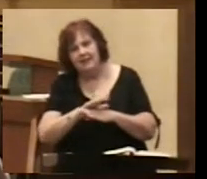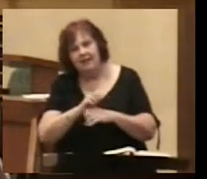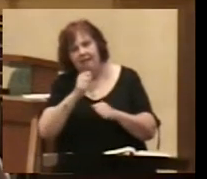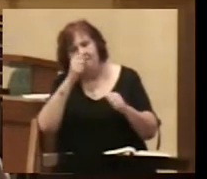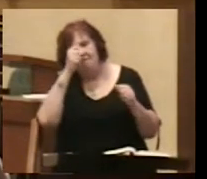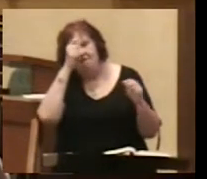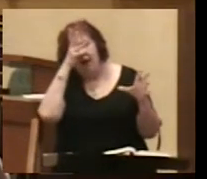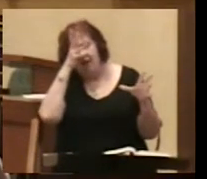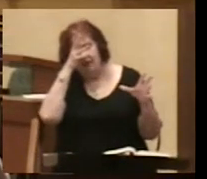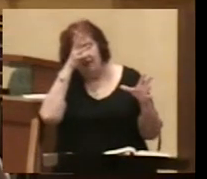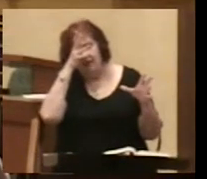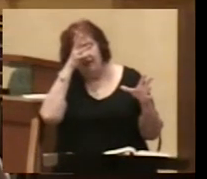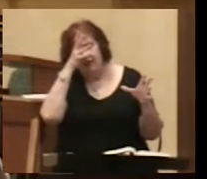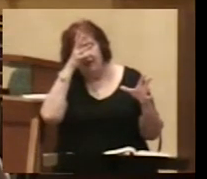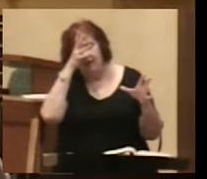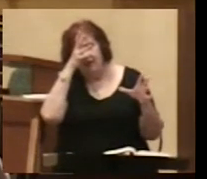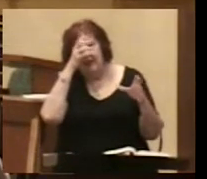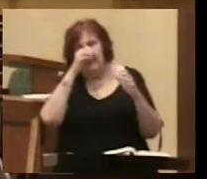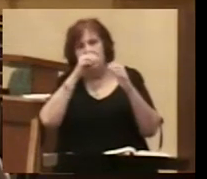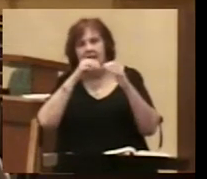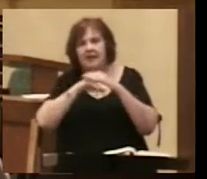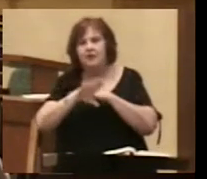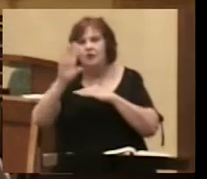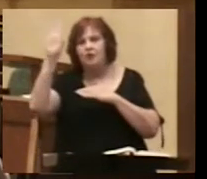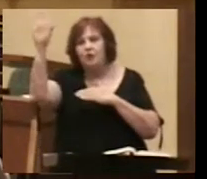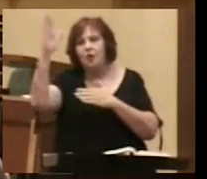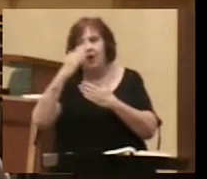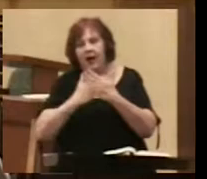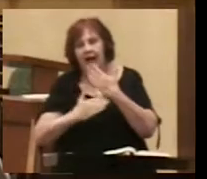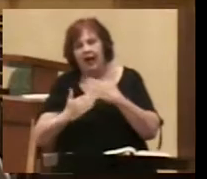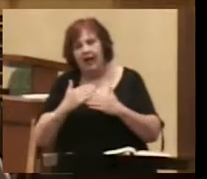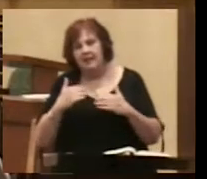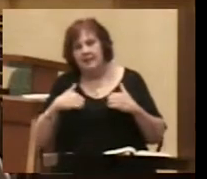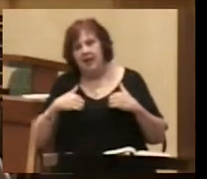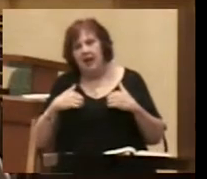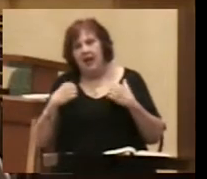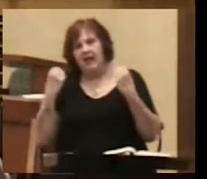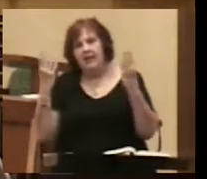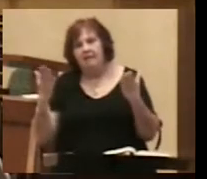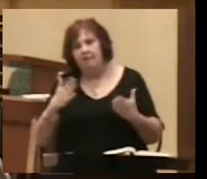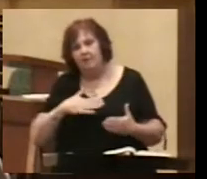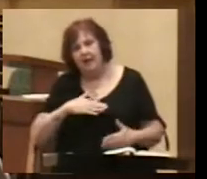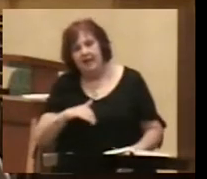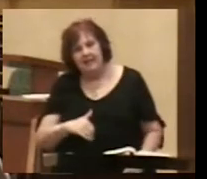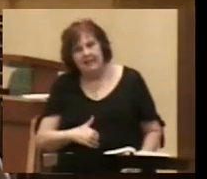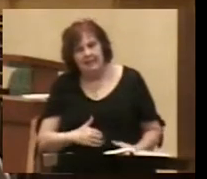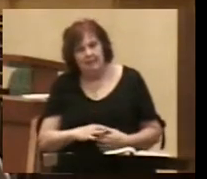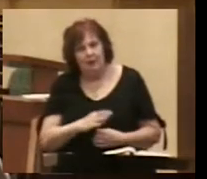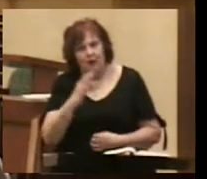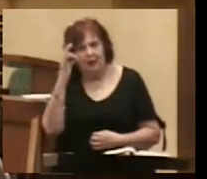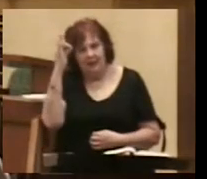Father, into thy hands I commit my spirit.